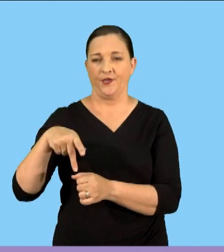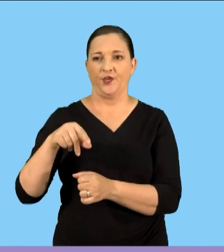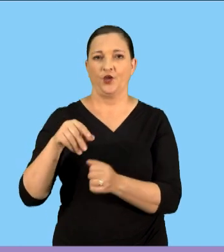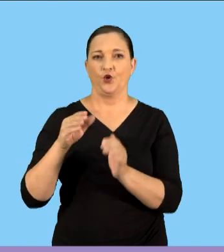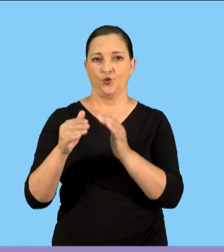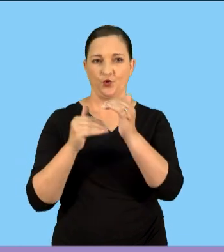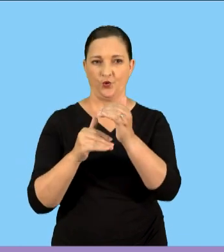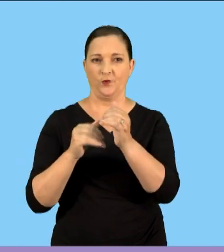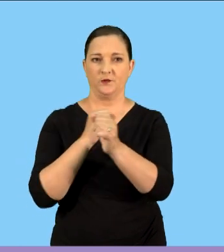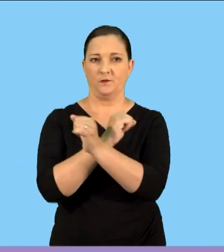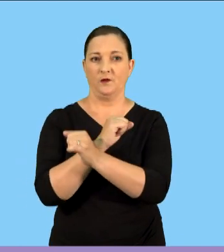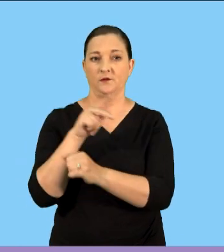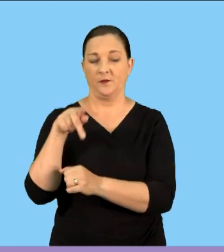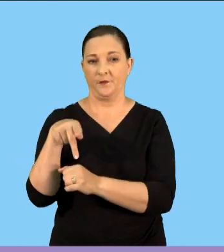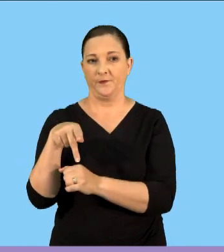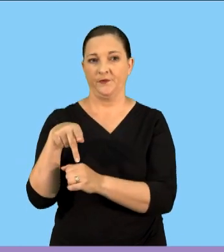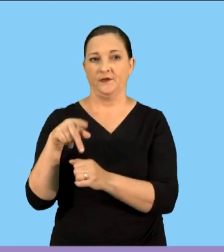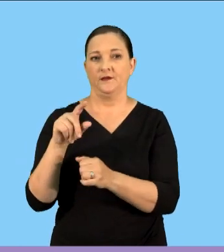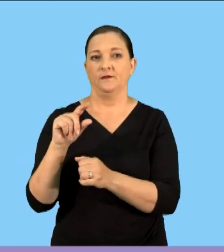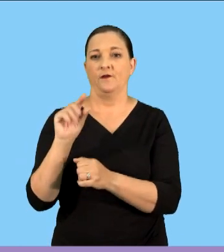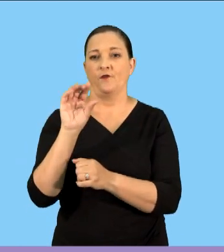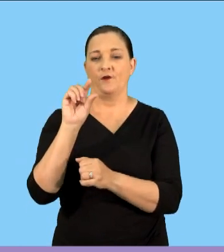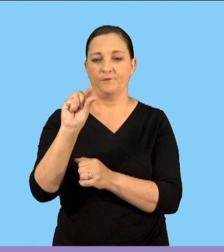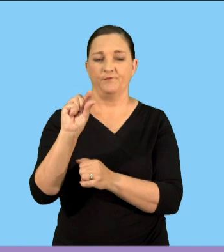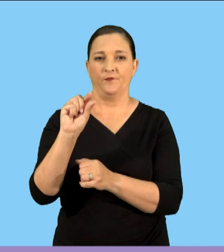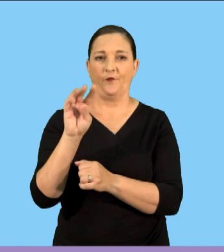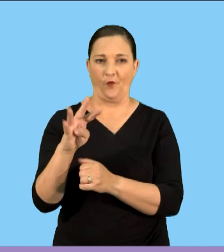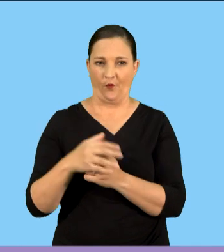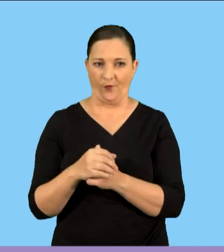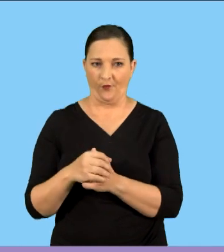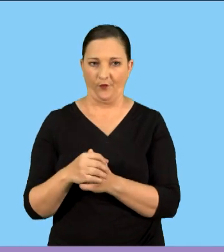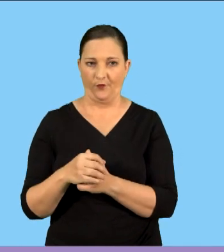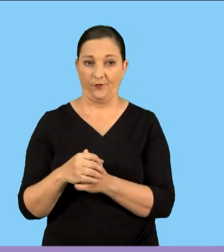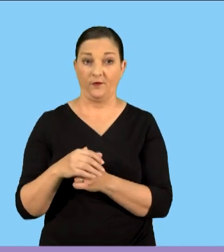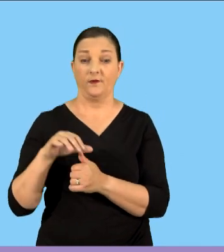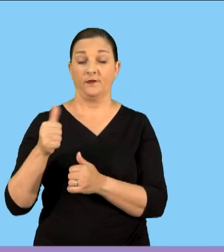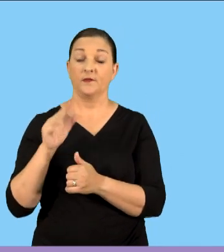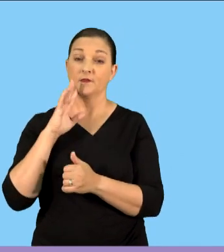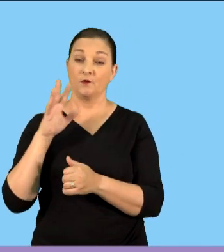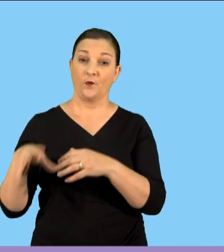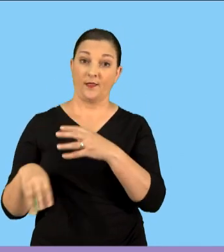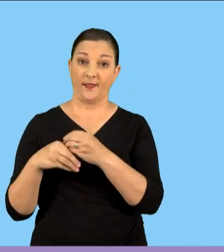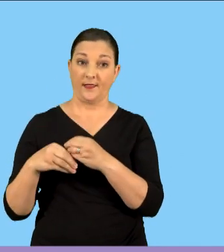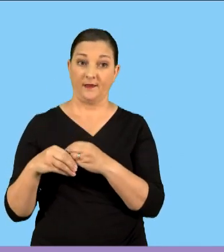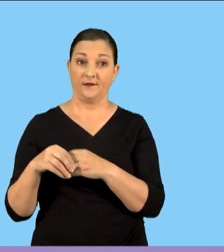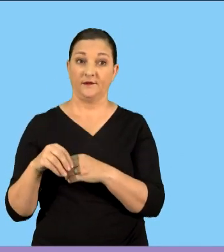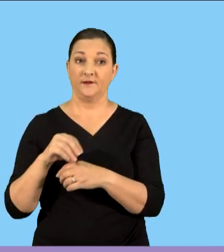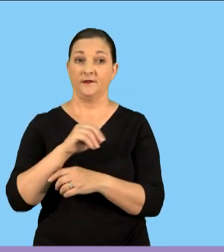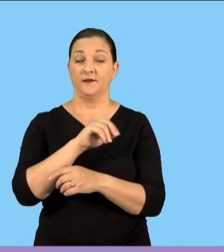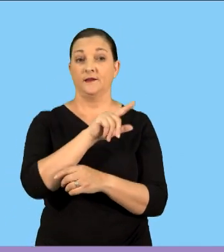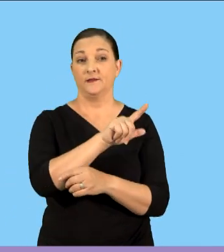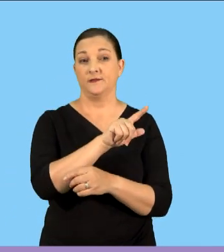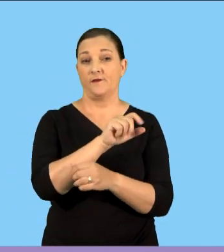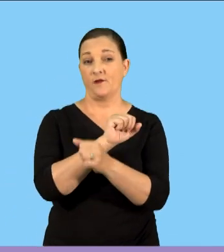And the p cubed multiplied by the p is going to be p exponent 4. Then we are going to add